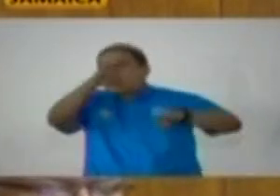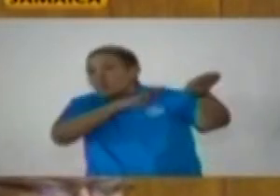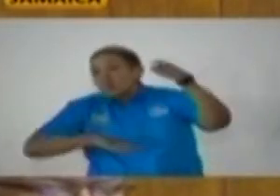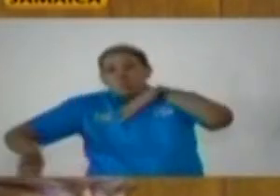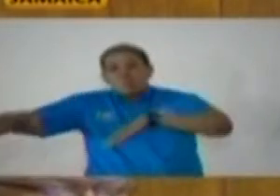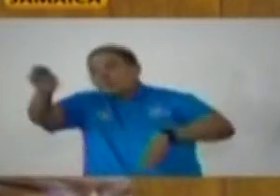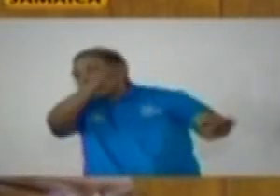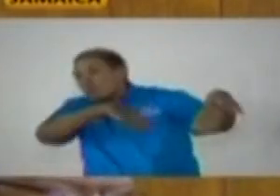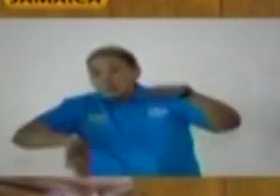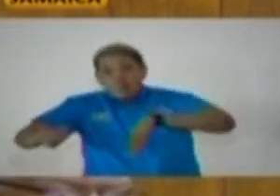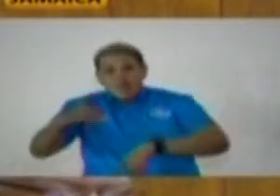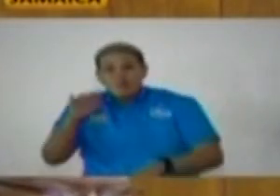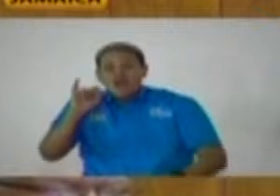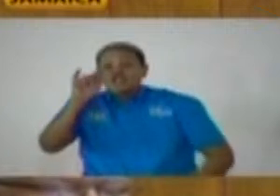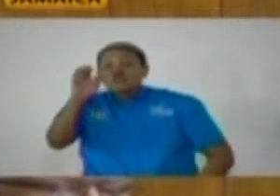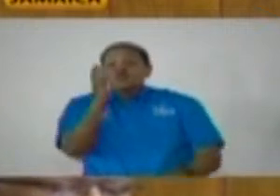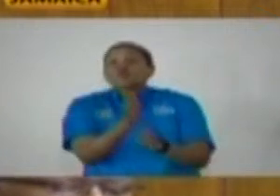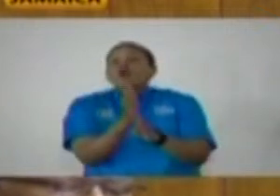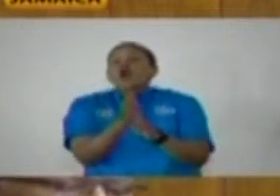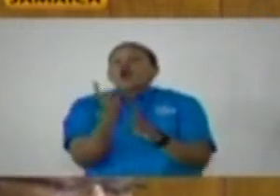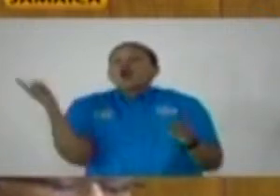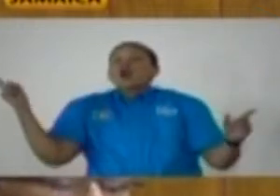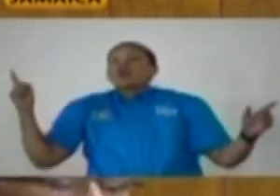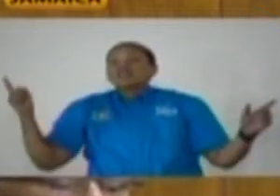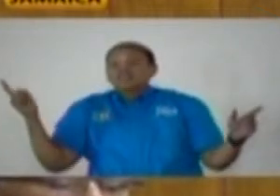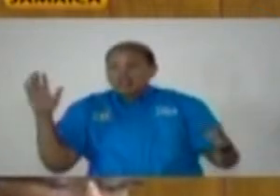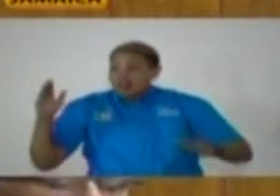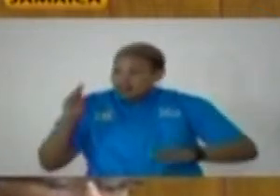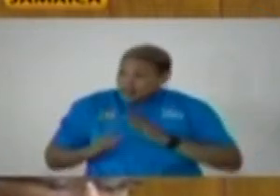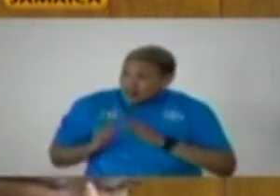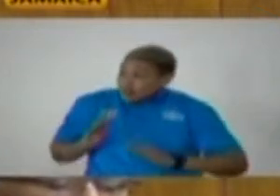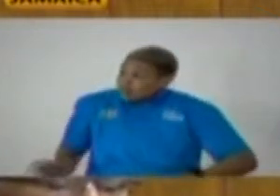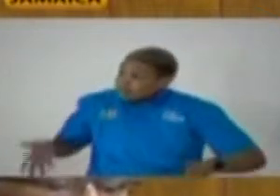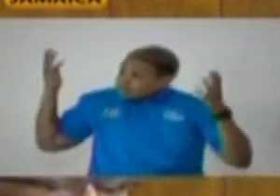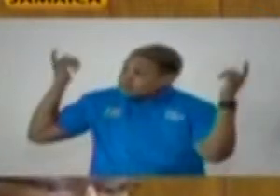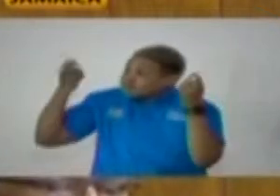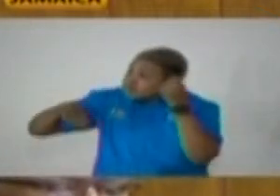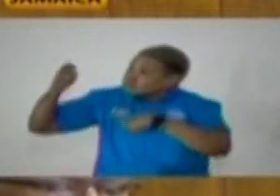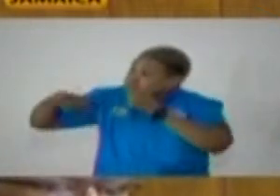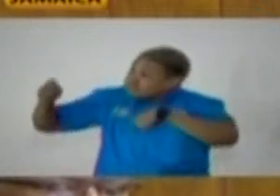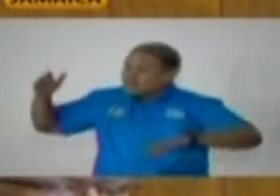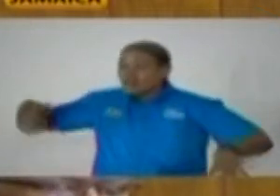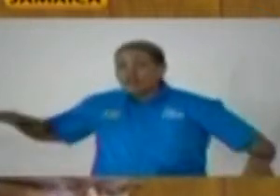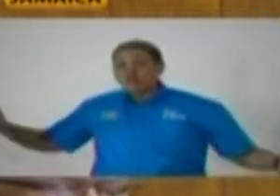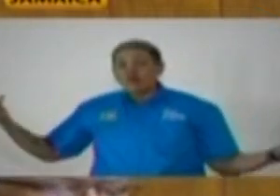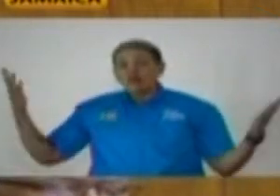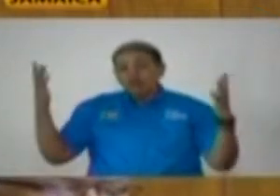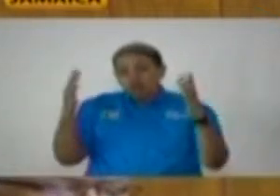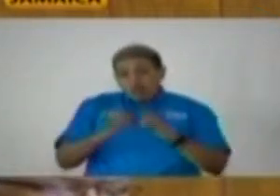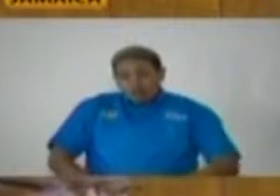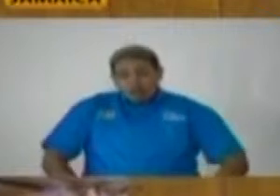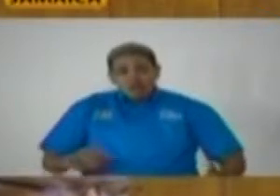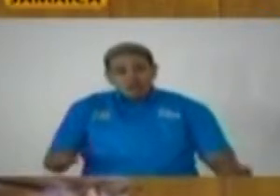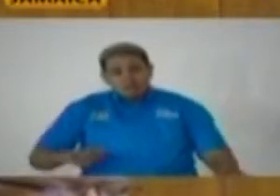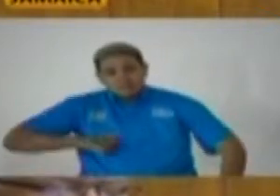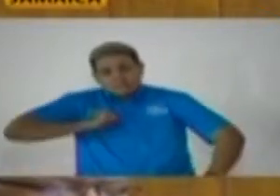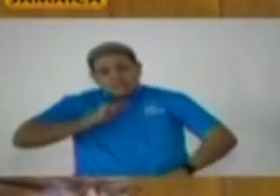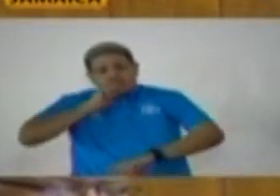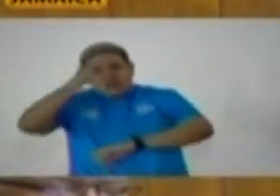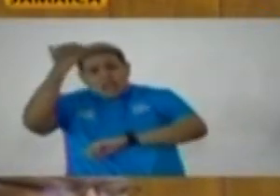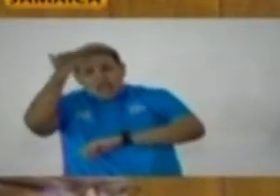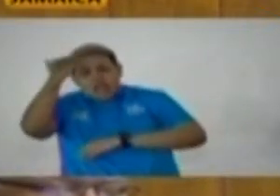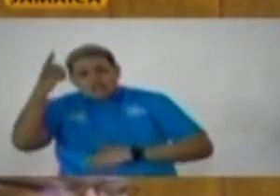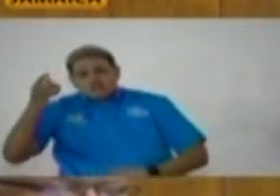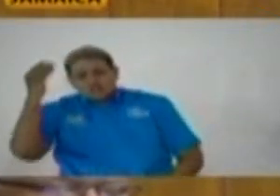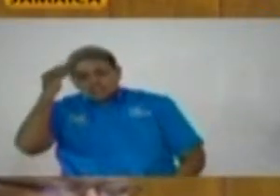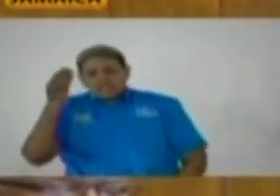JUTC's fleet has not been replenished and has run down. So I acknowledge, you said